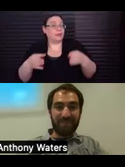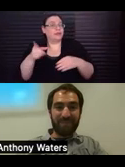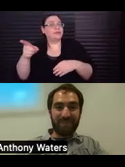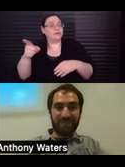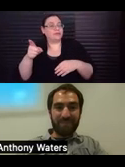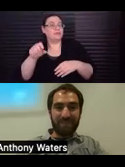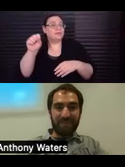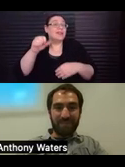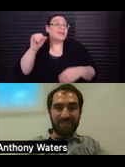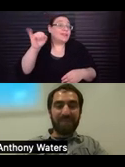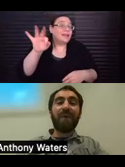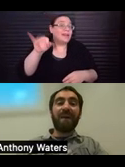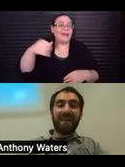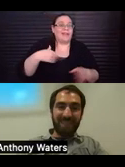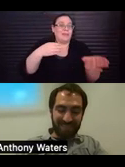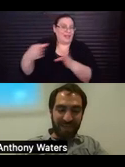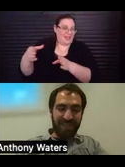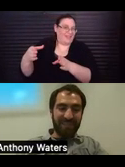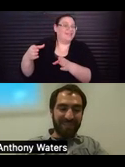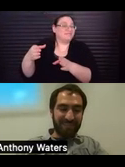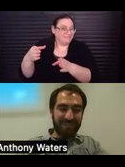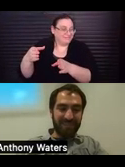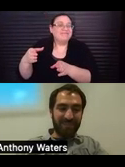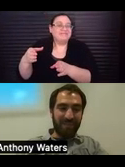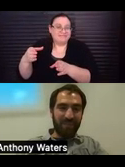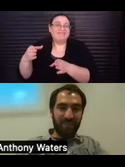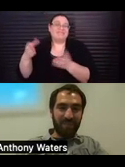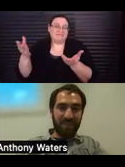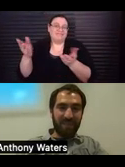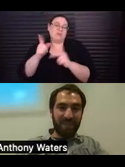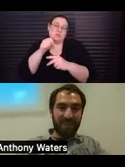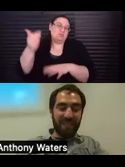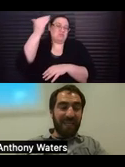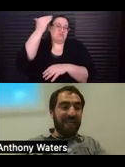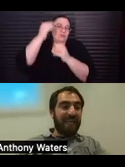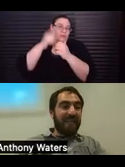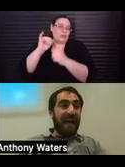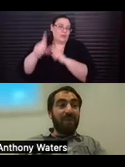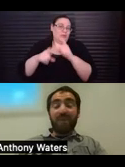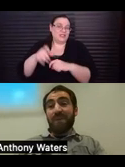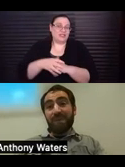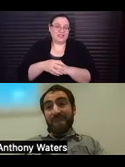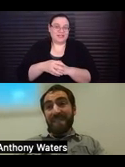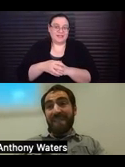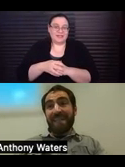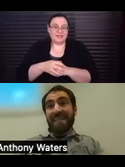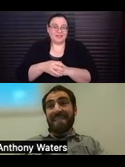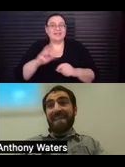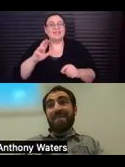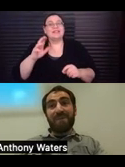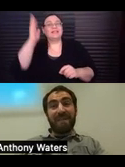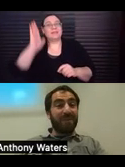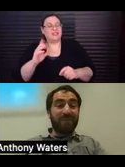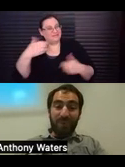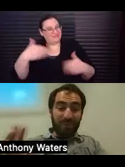they have a plan. So folks are familiar with those questions. Well, it's wonderful to see a lot of yeses,